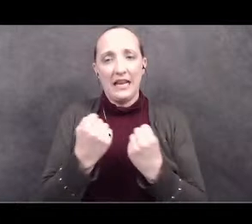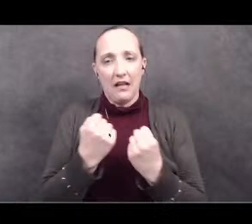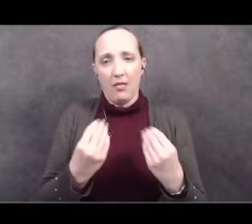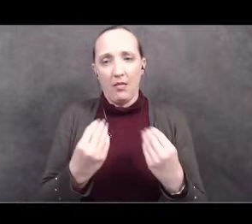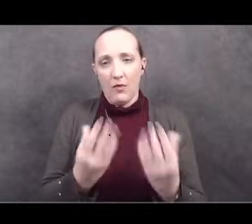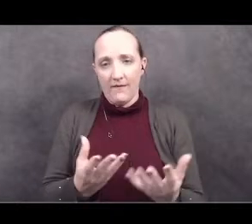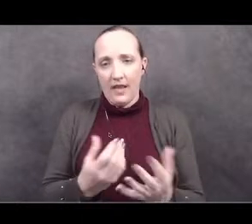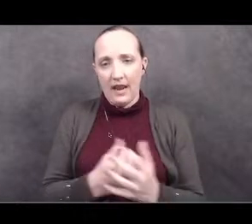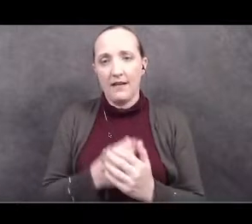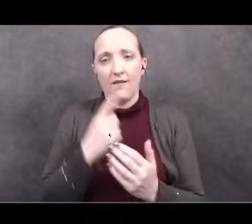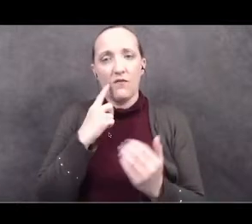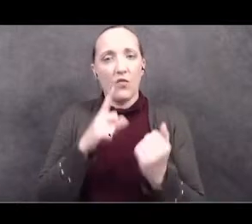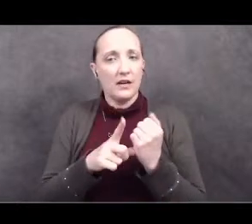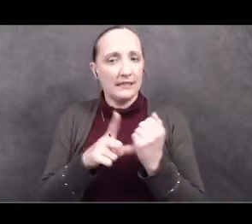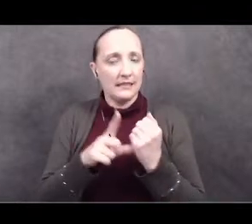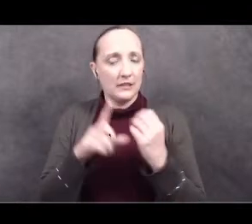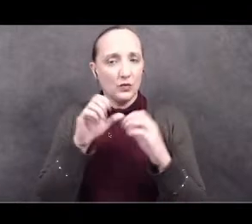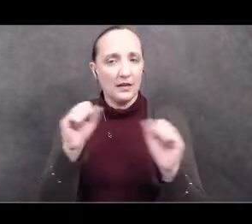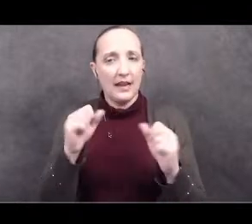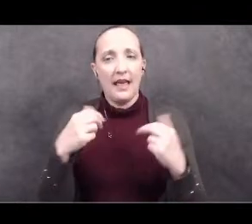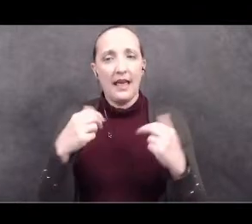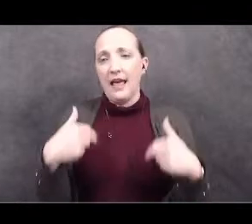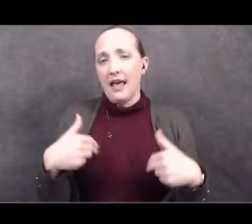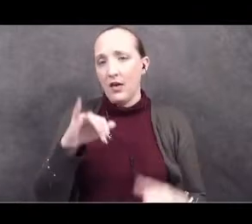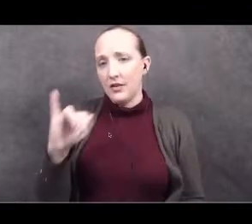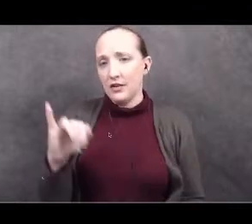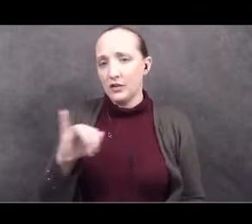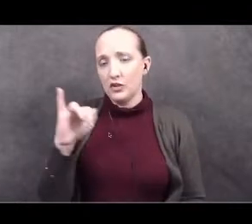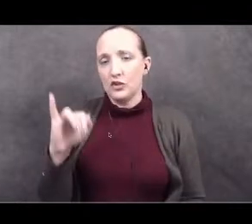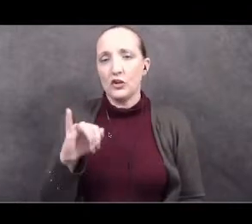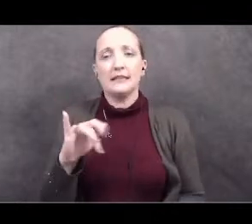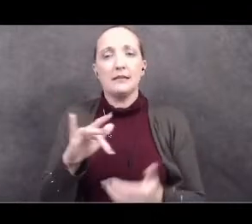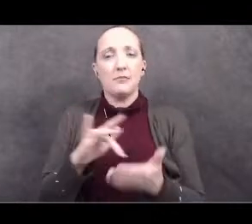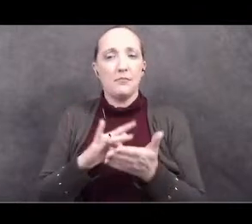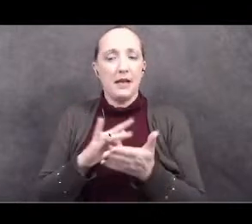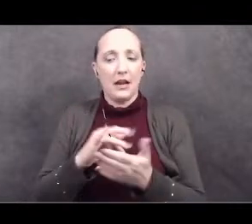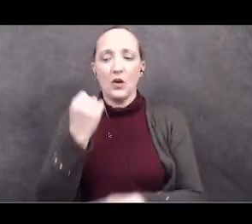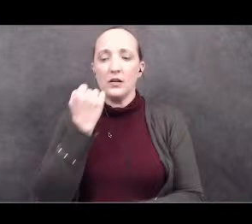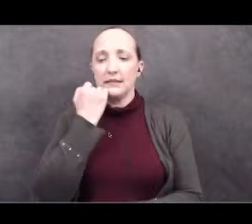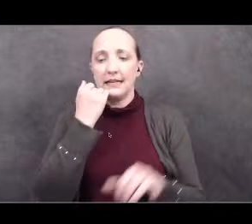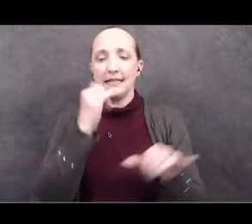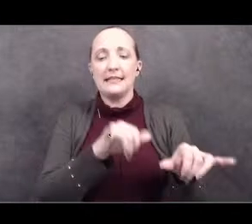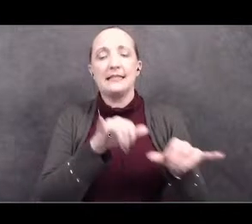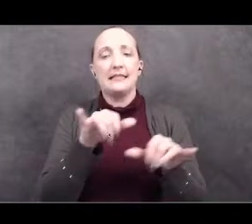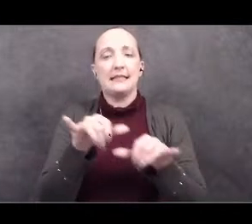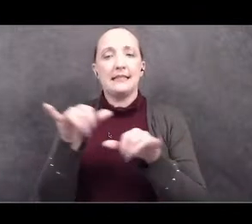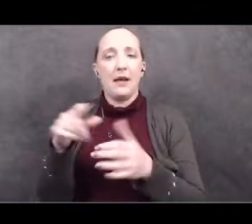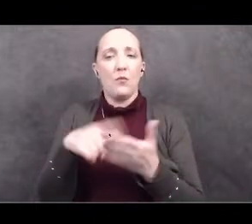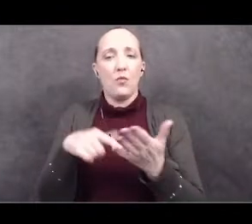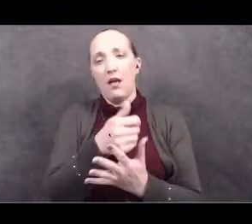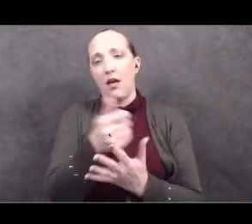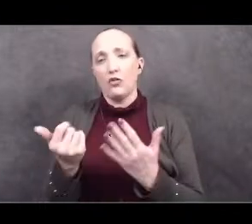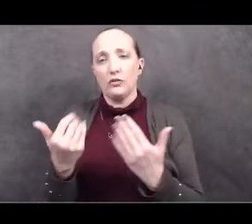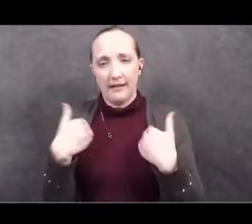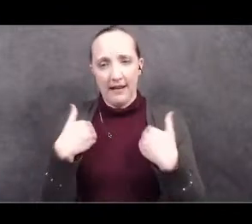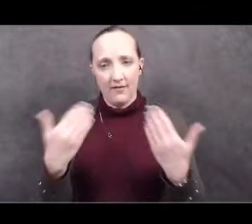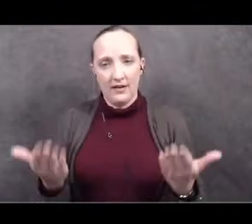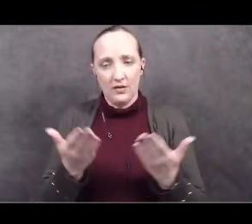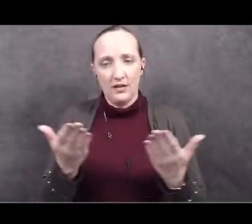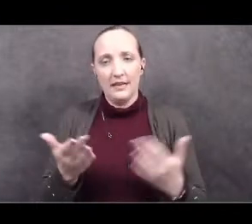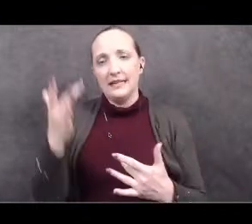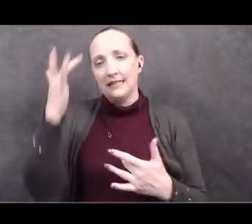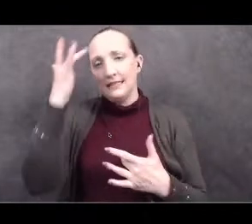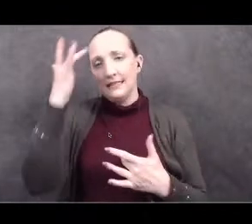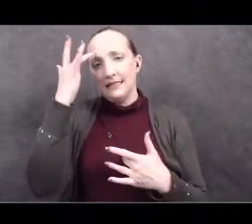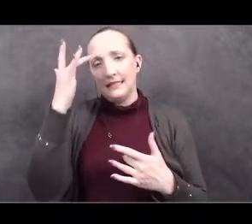superintendent uh health insurance the same medical and dental insurance benefits offered to the other certificated management employees sick leave of 14